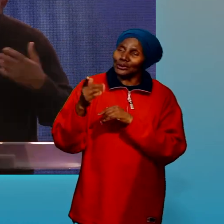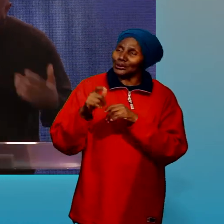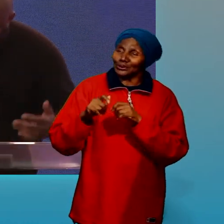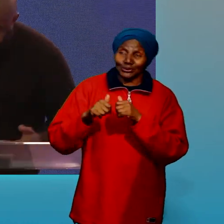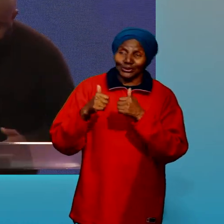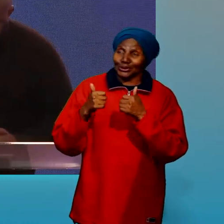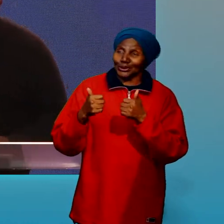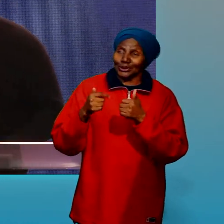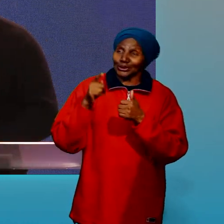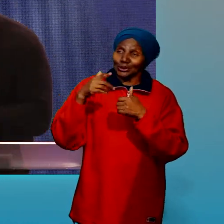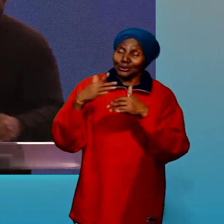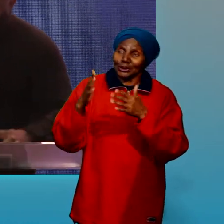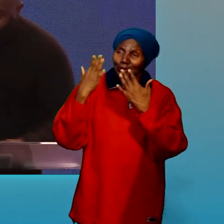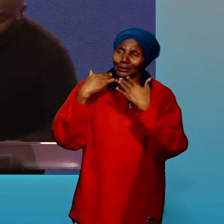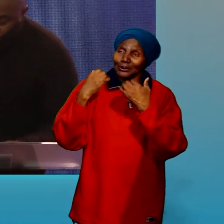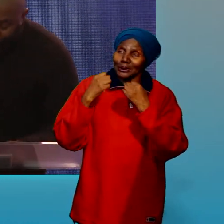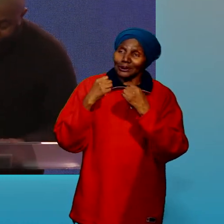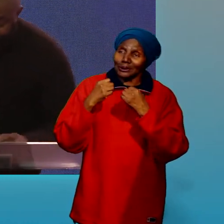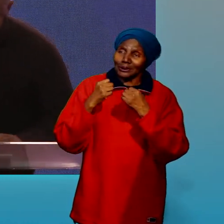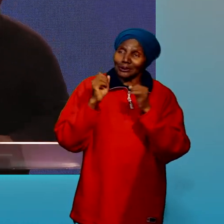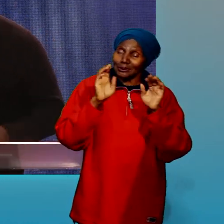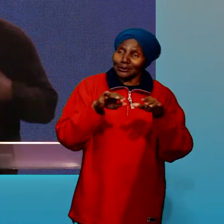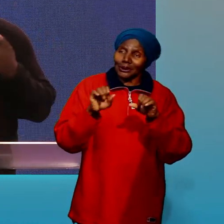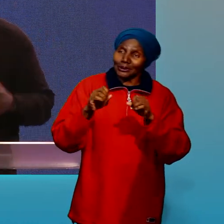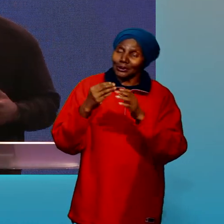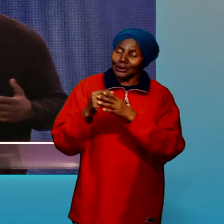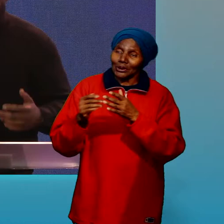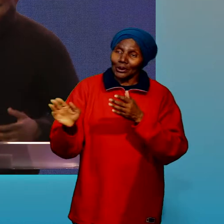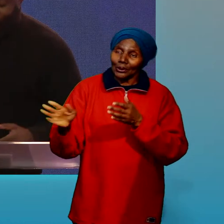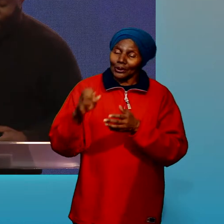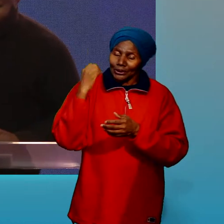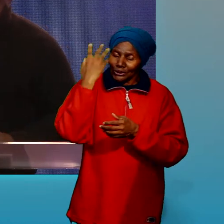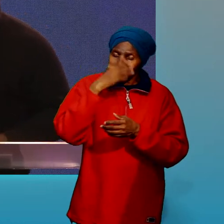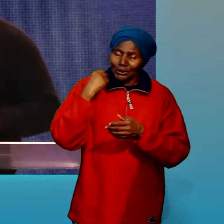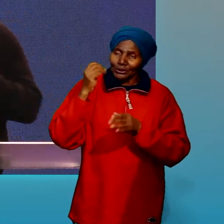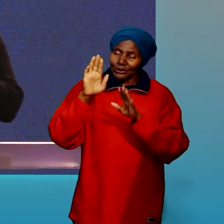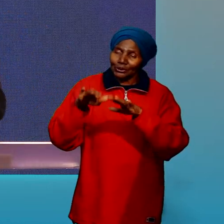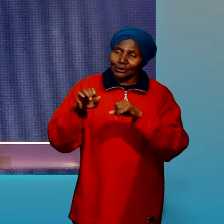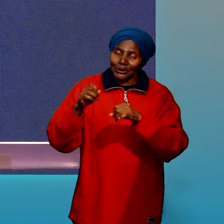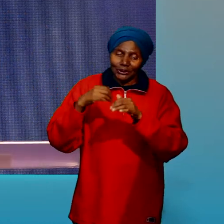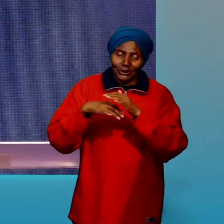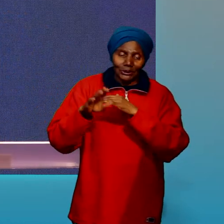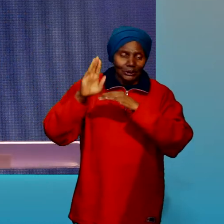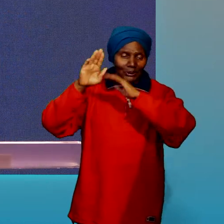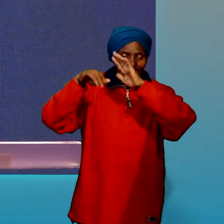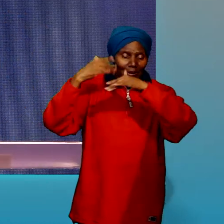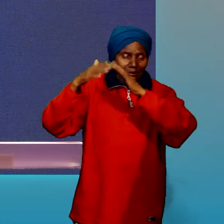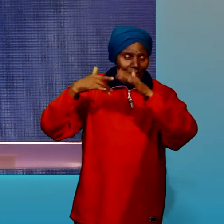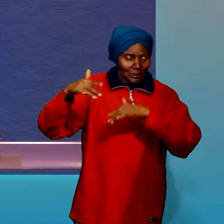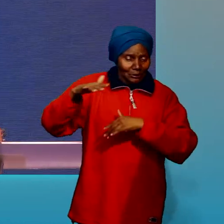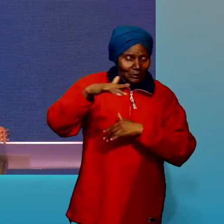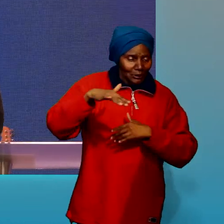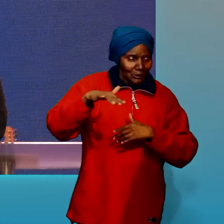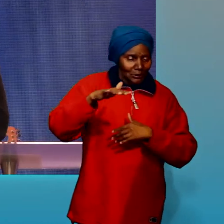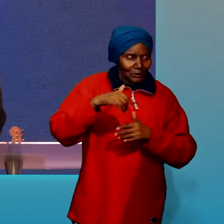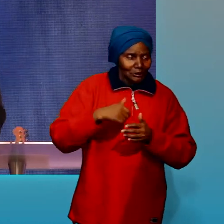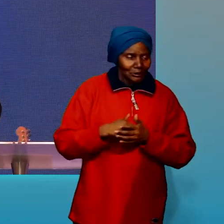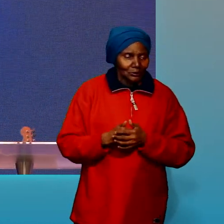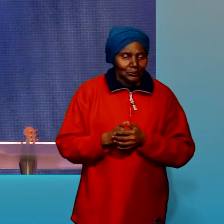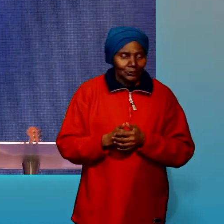You have blessed me with every spiritual blessing in the heavenly places. And I also want to encourage you on this one thing as